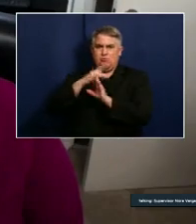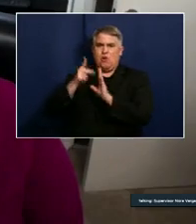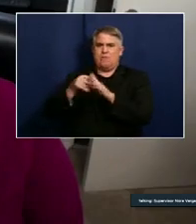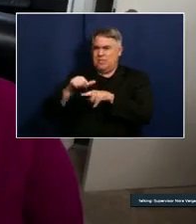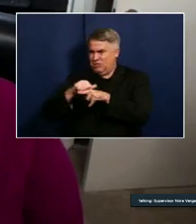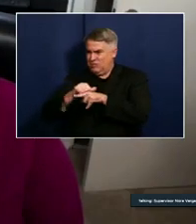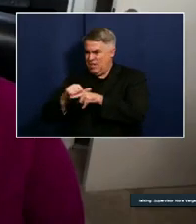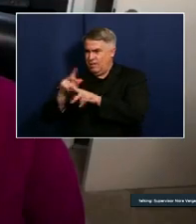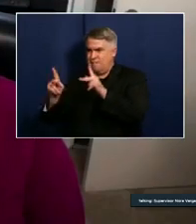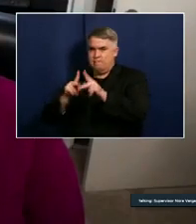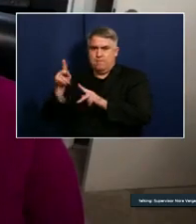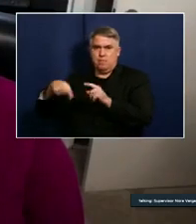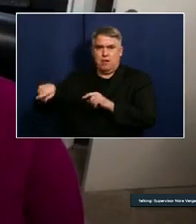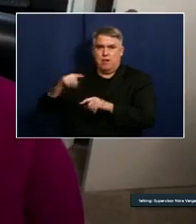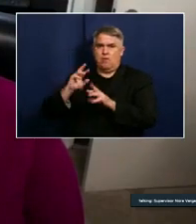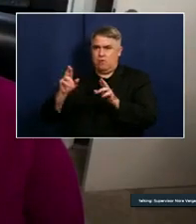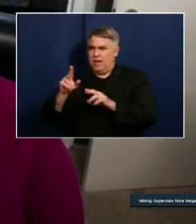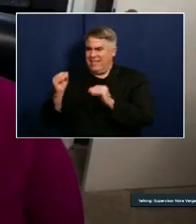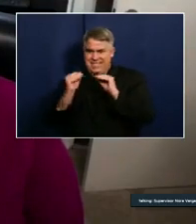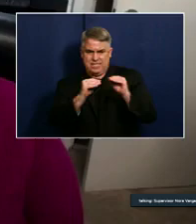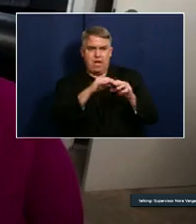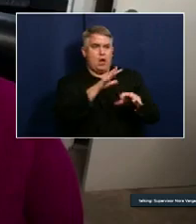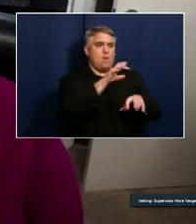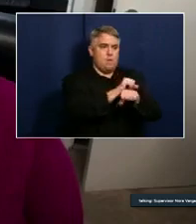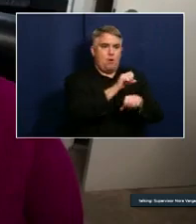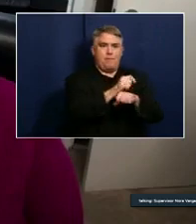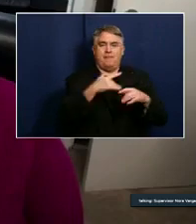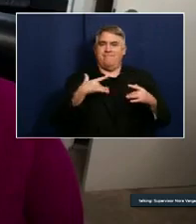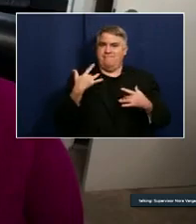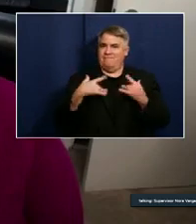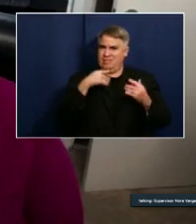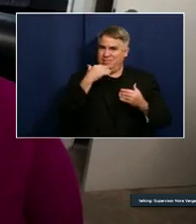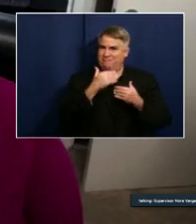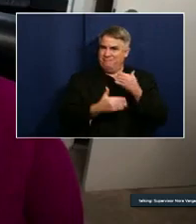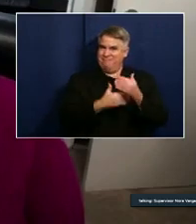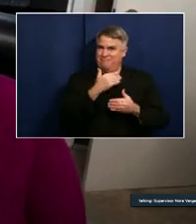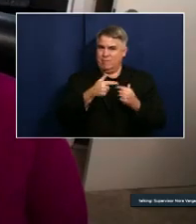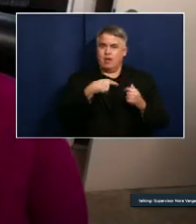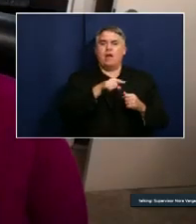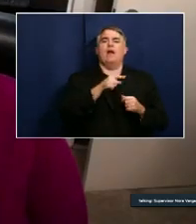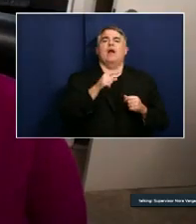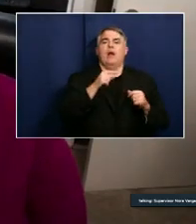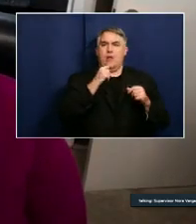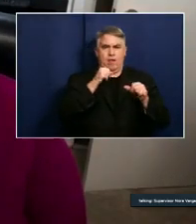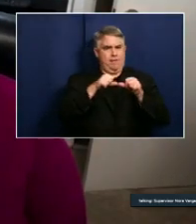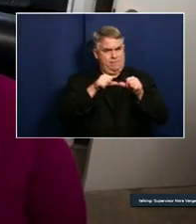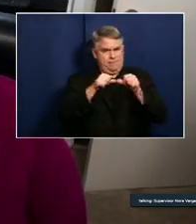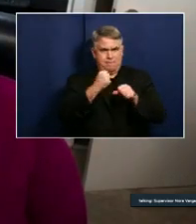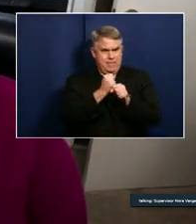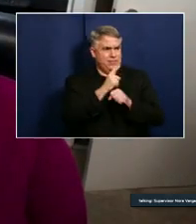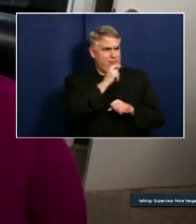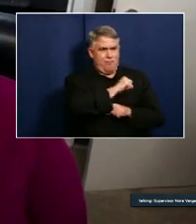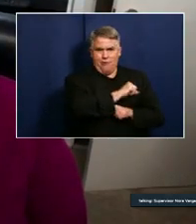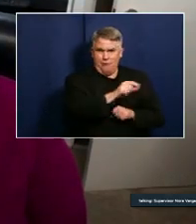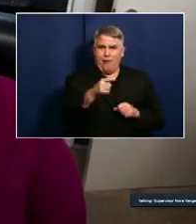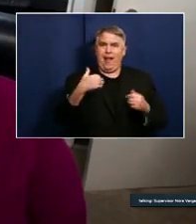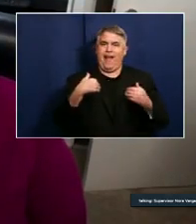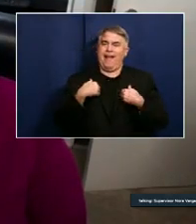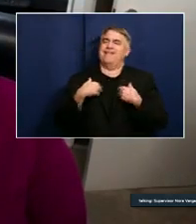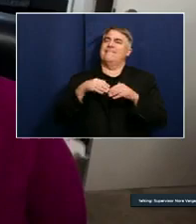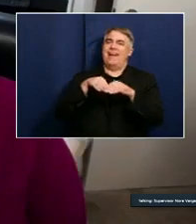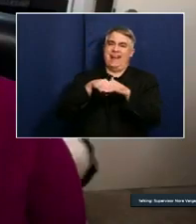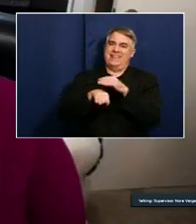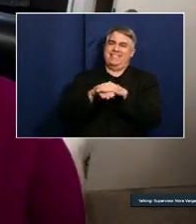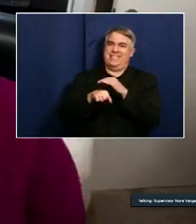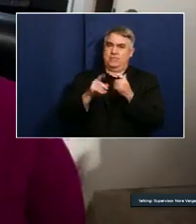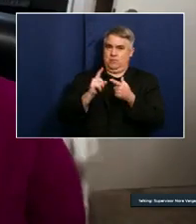excited about that. So we're going to continue to do everything we can to ensure we get everyone vaccinated. Lo que más me gustaría compartir con ustedes esta